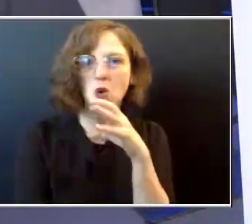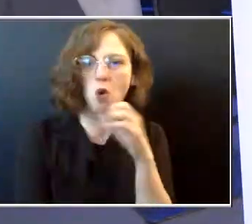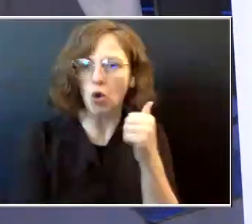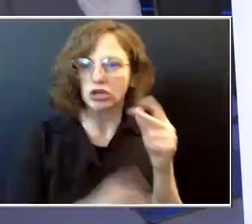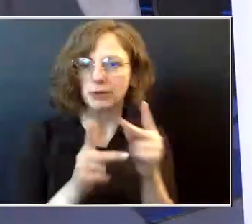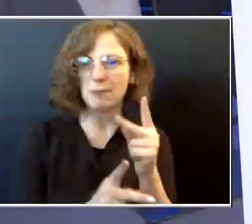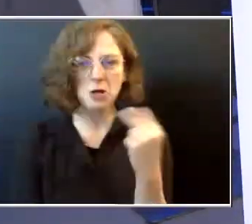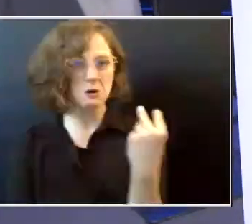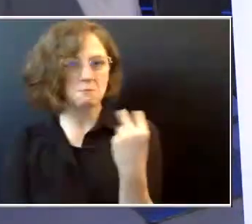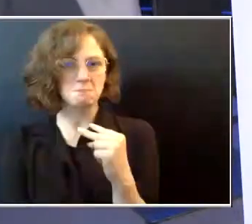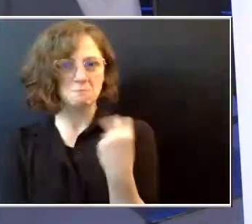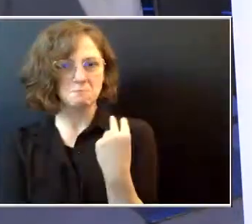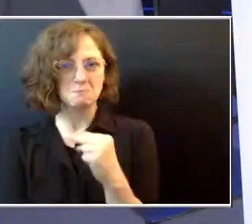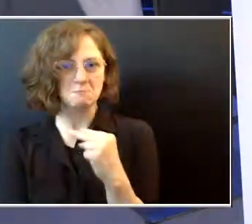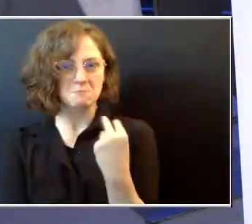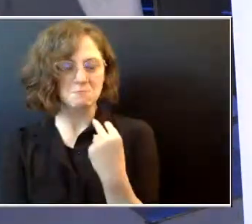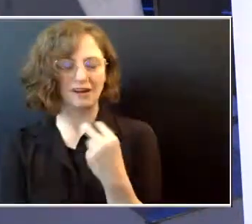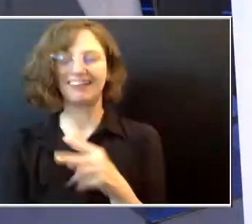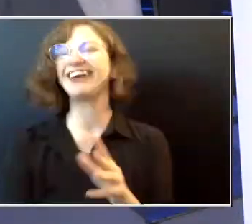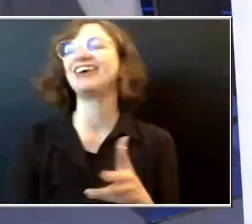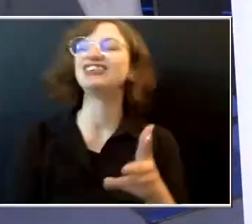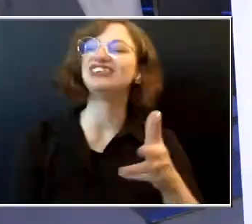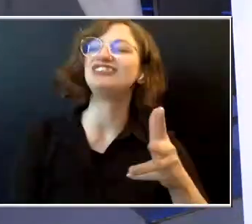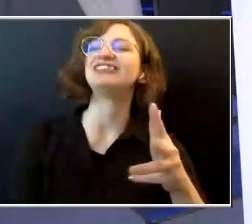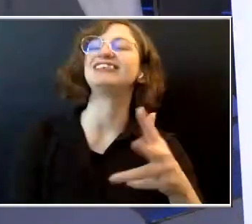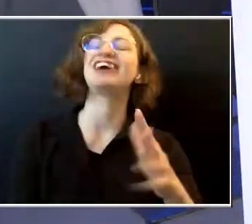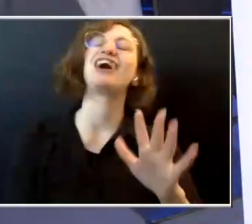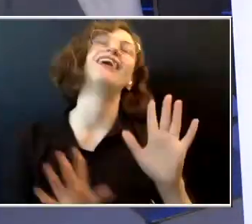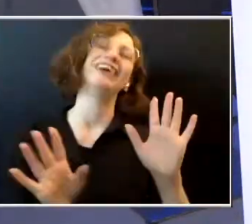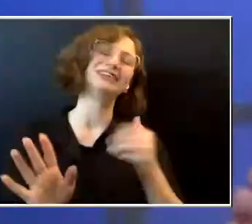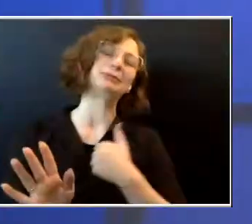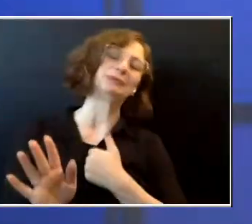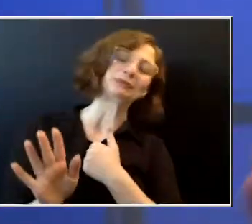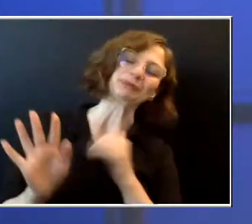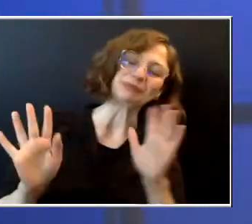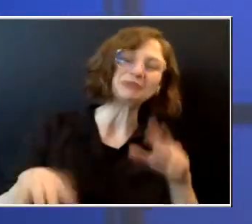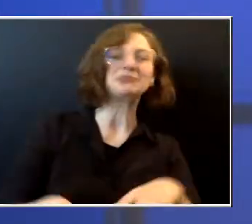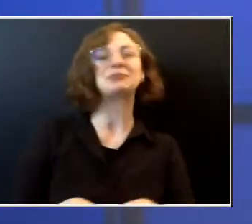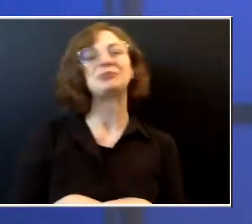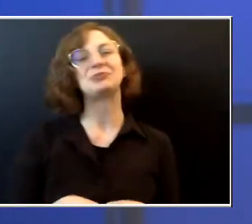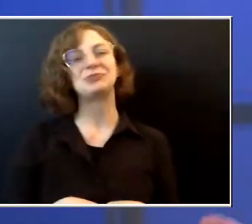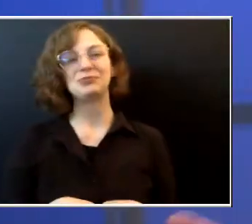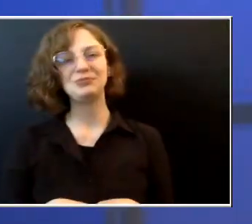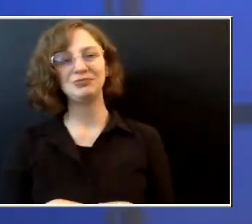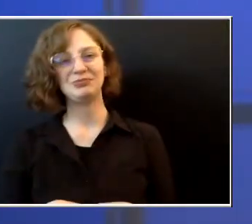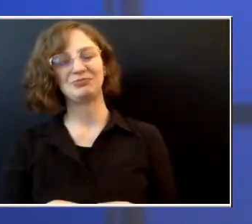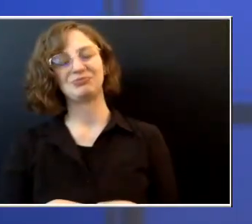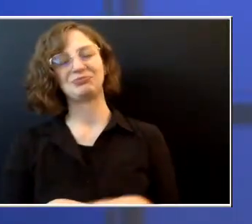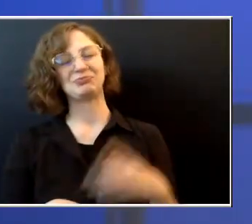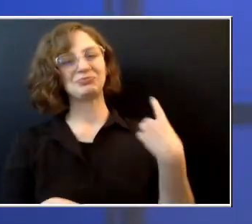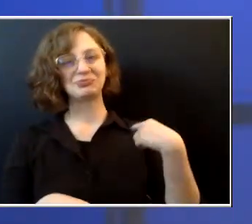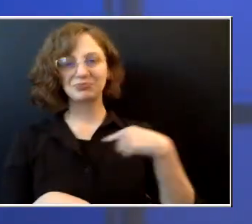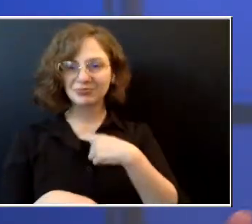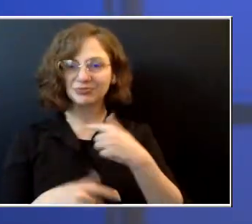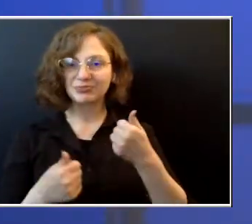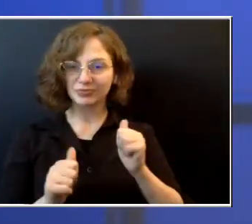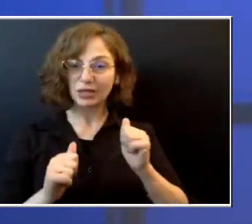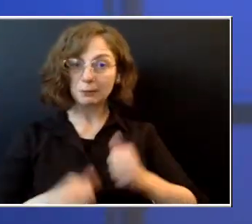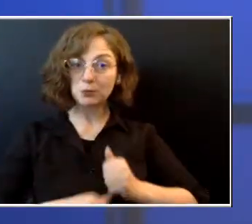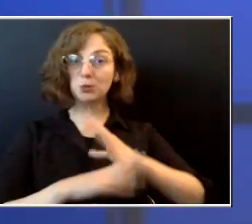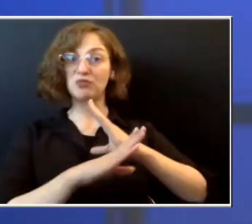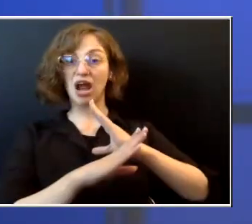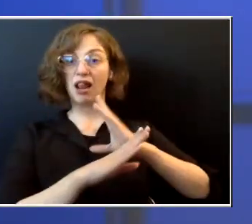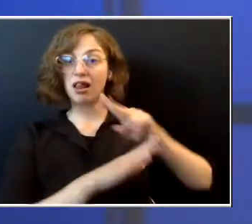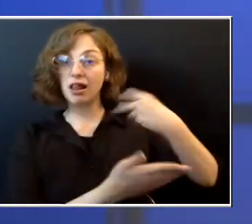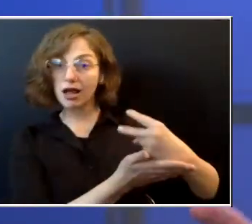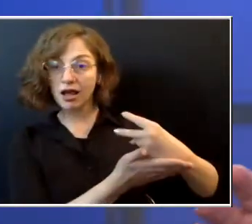nice. All right. Some older adults. So, we kept trying to prevent it, and we do a good job preventing it, but people are still falling